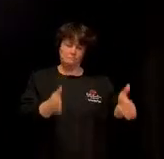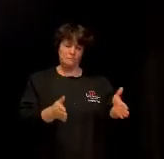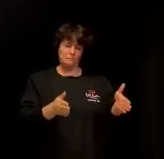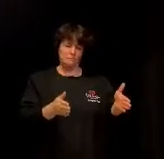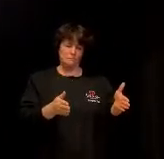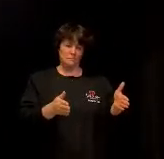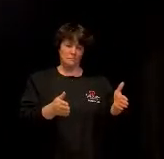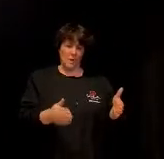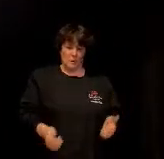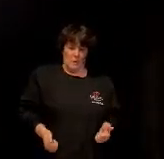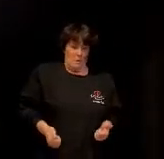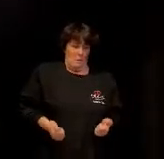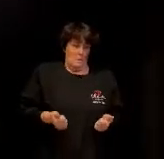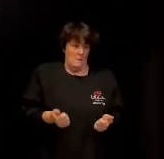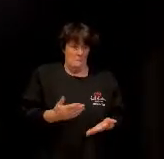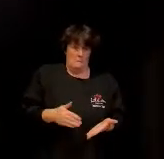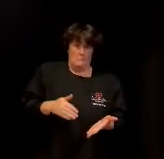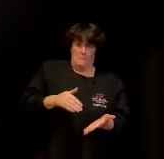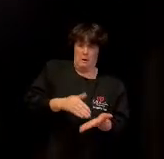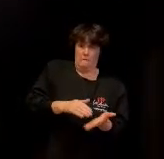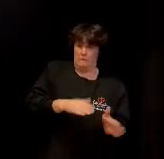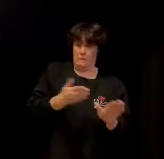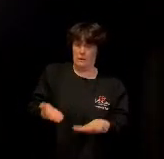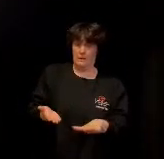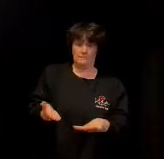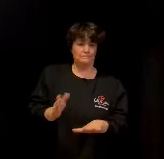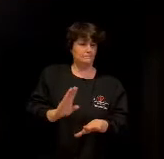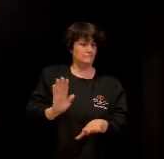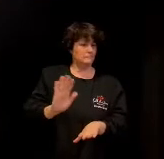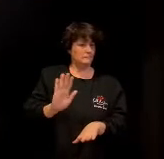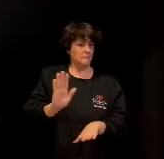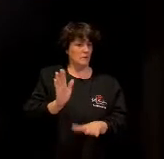the dead. But Jesus said these words,